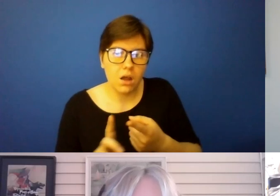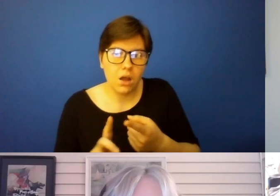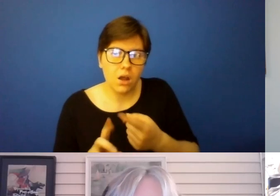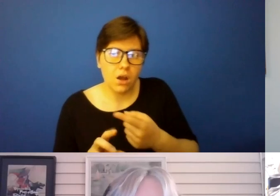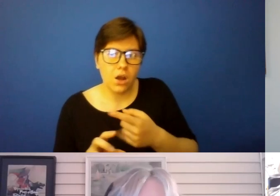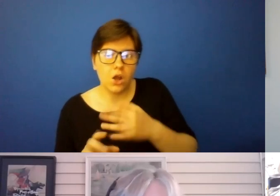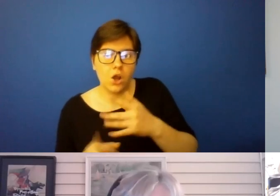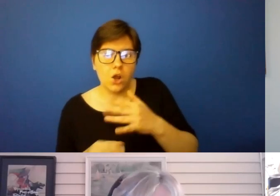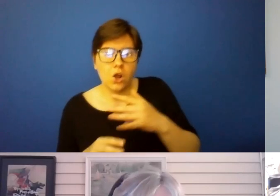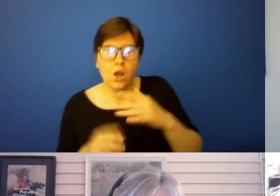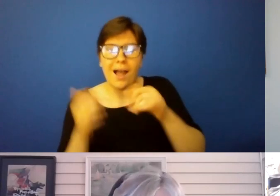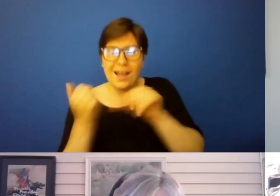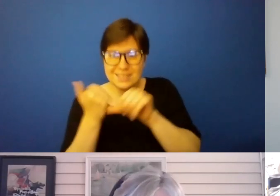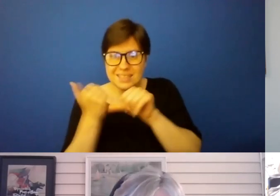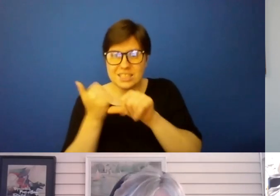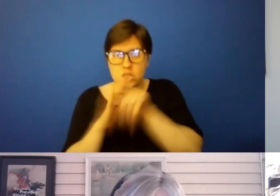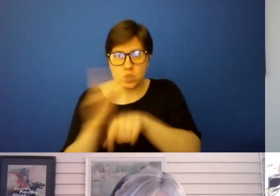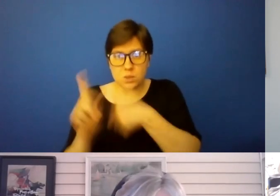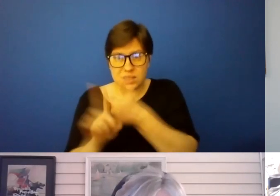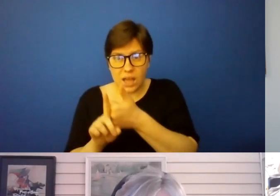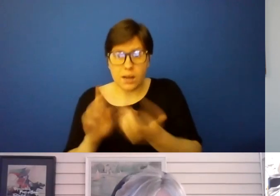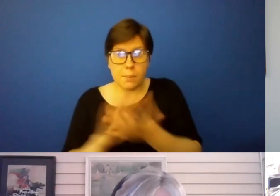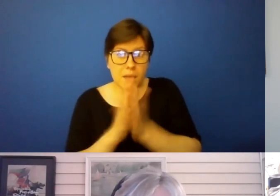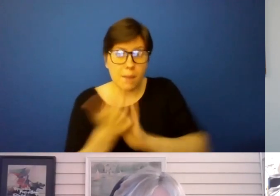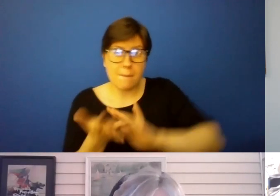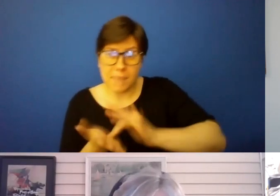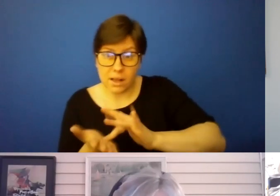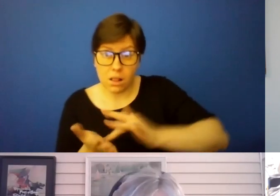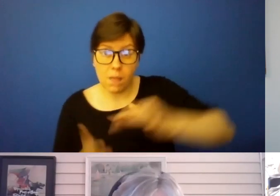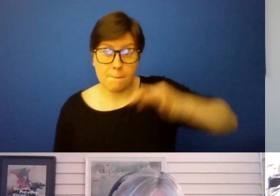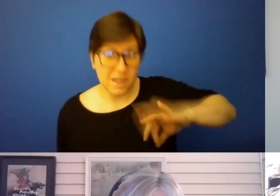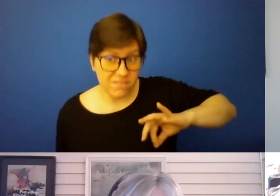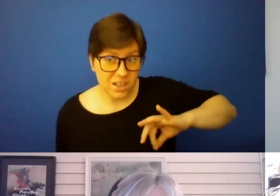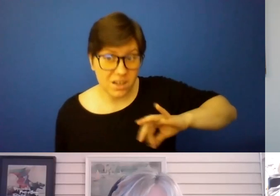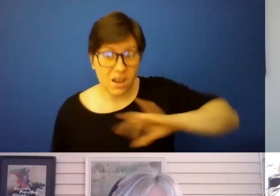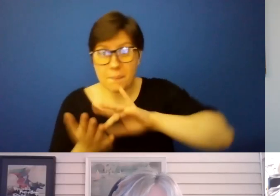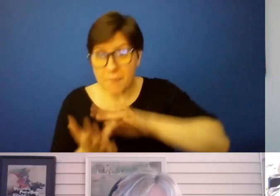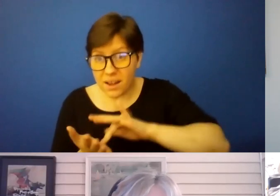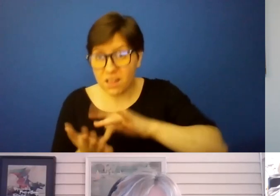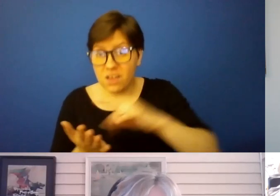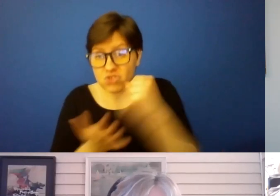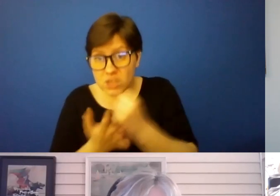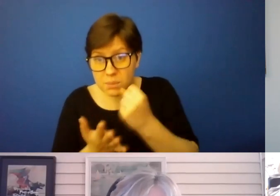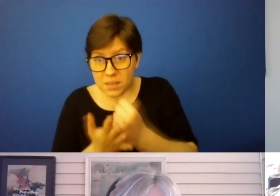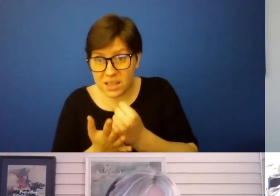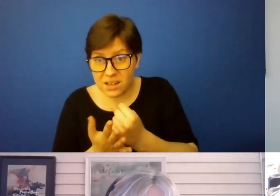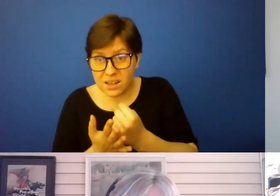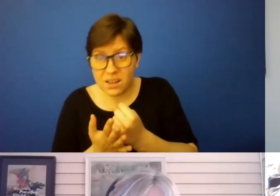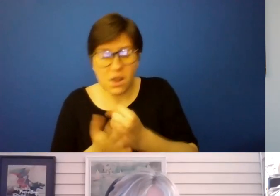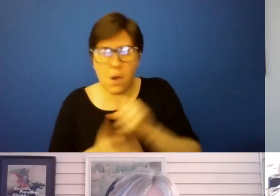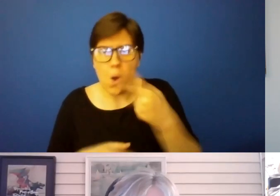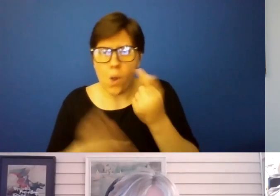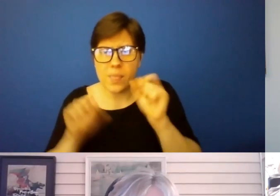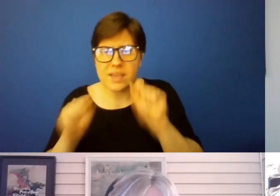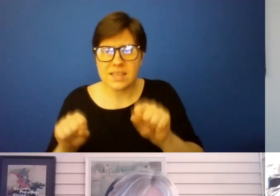make assisted suicide a medical benefit, a medical treatment, you can only extend it to